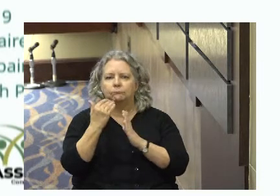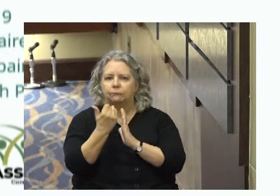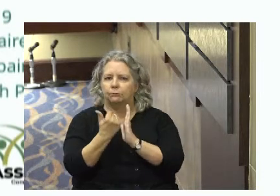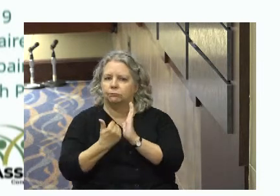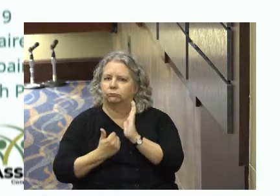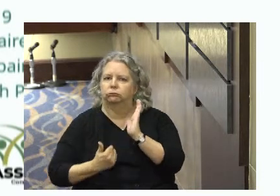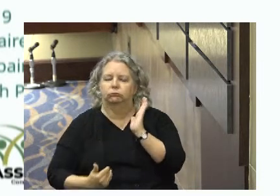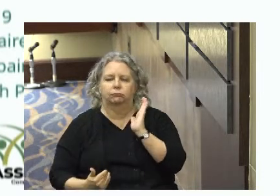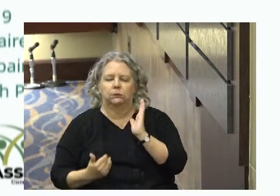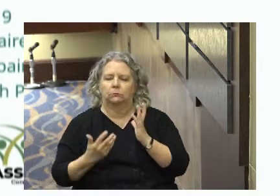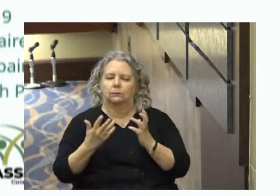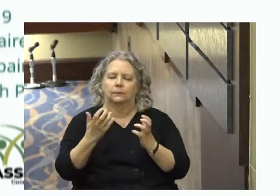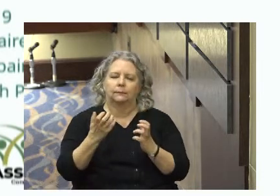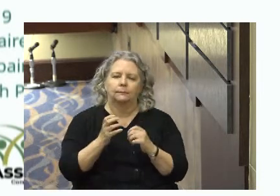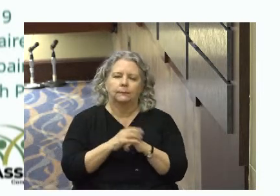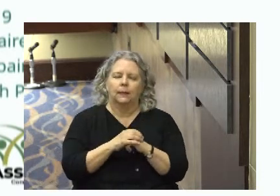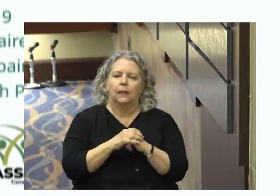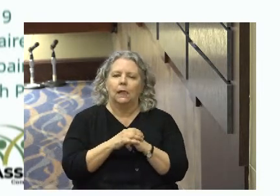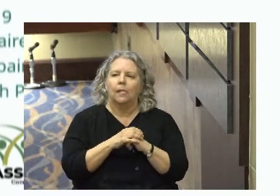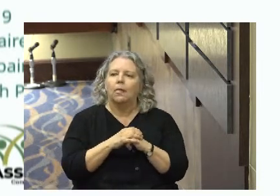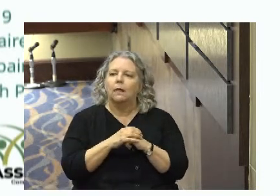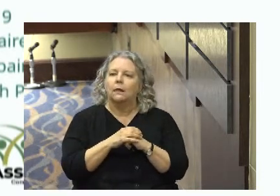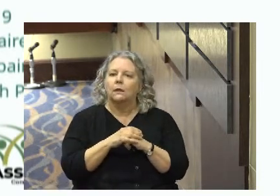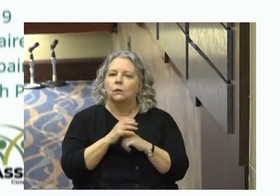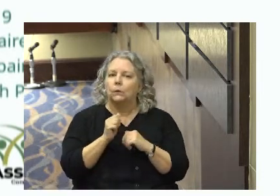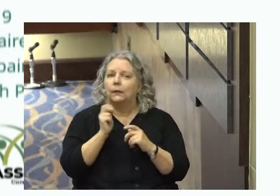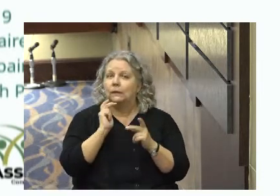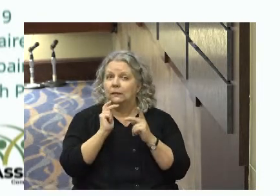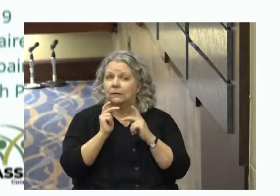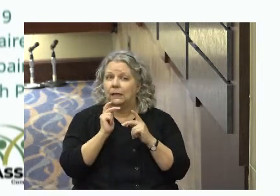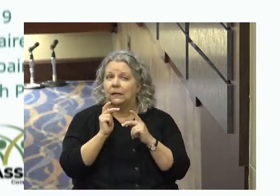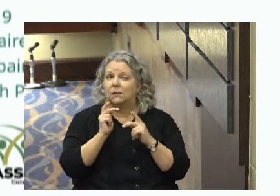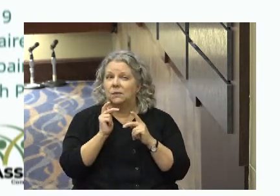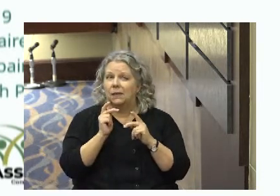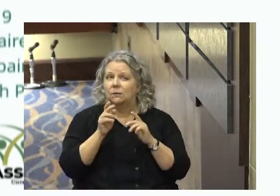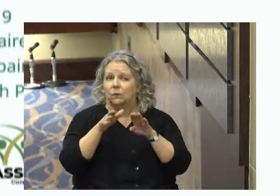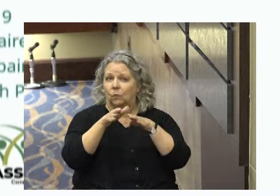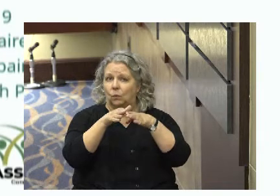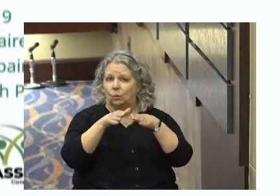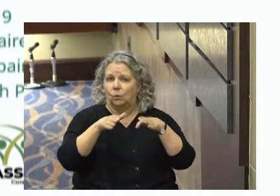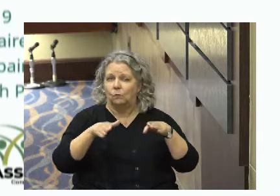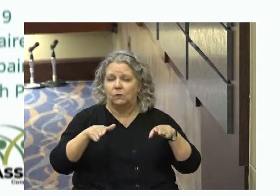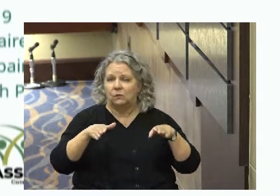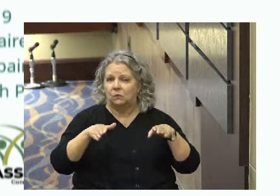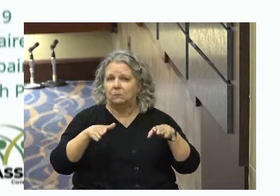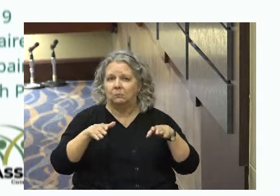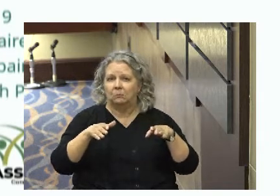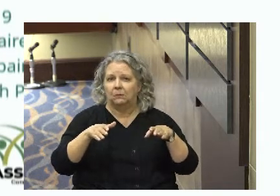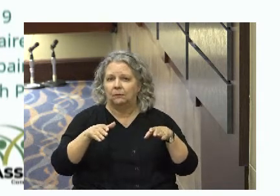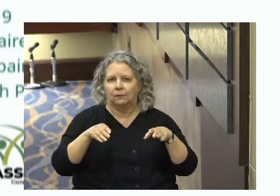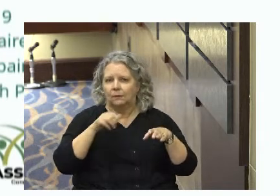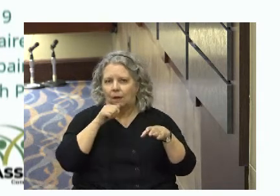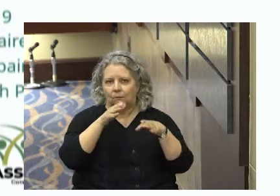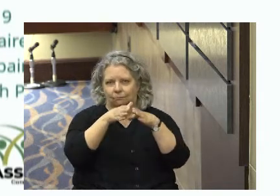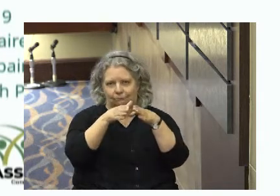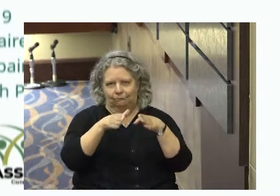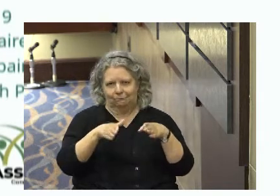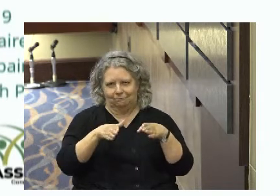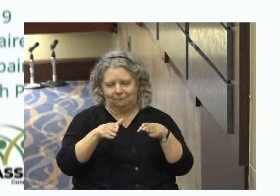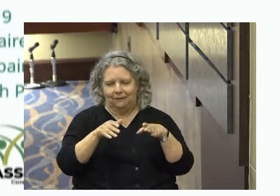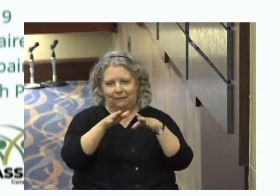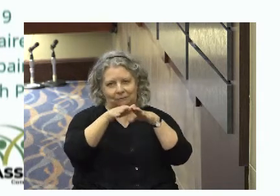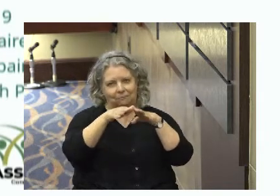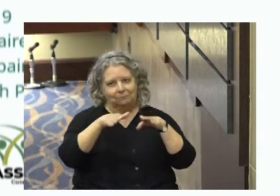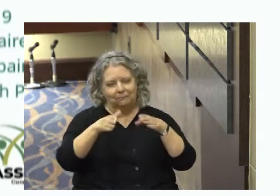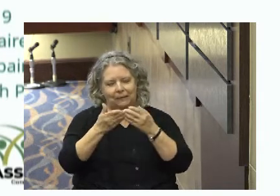of the roof is fairly small so that the volunteers can work on that. A couple years ago with the freeze, we created a